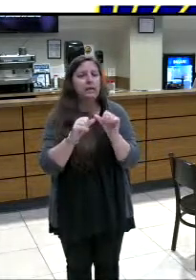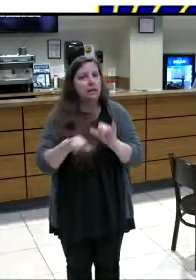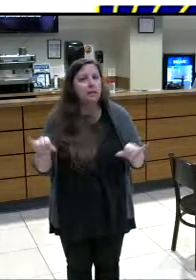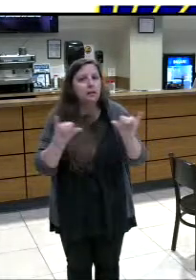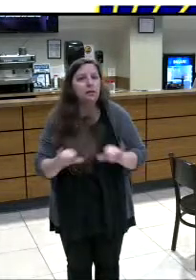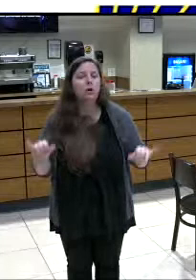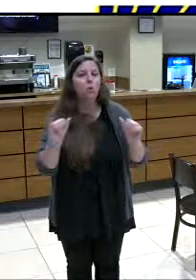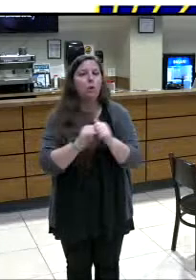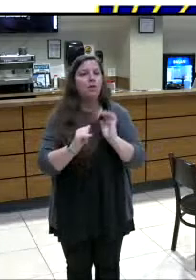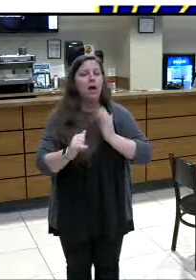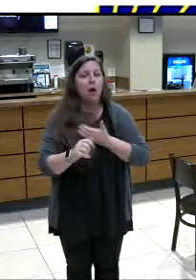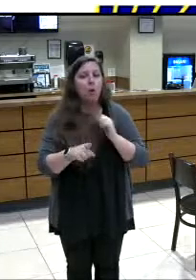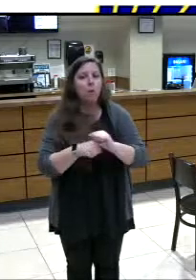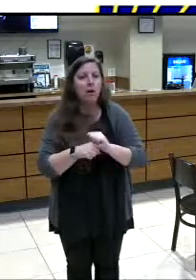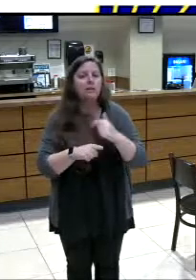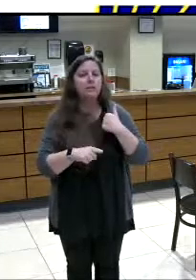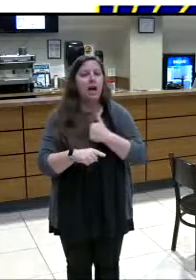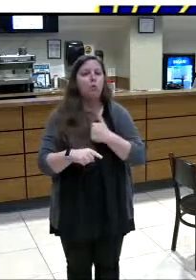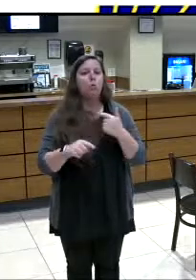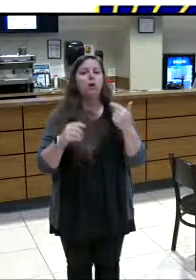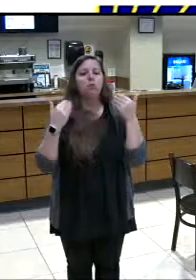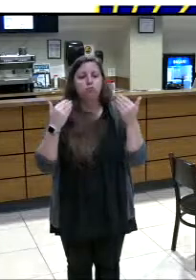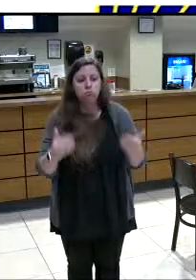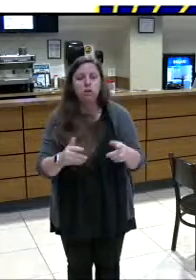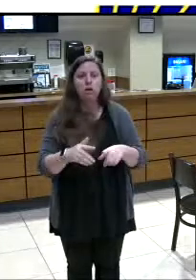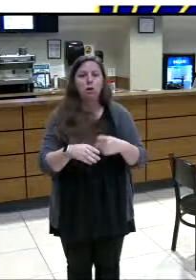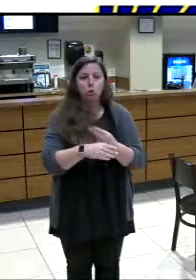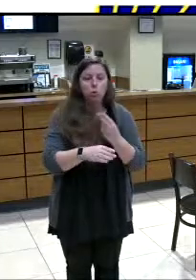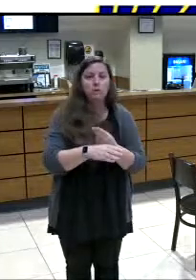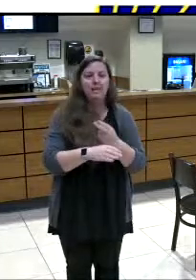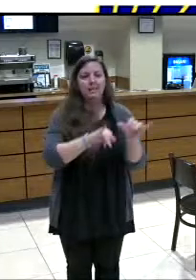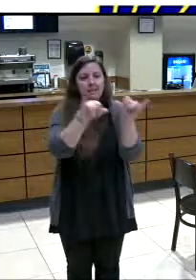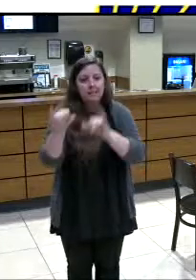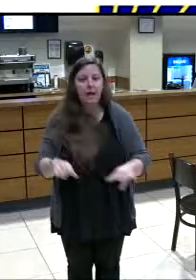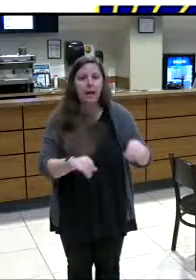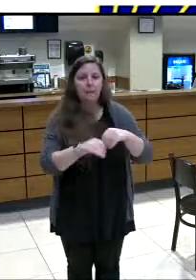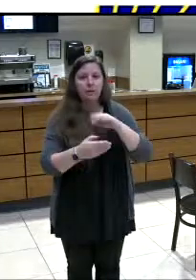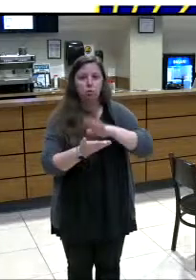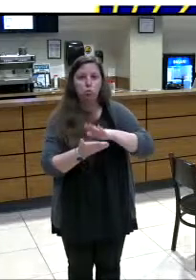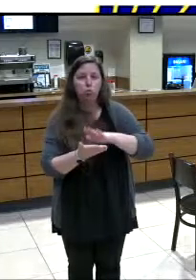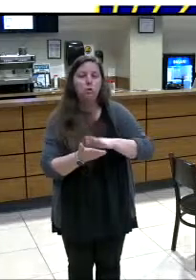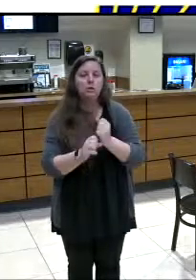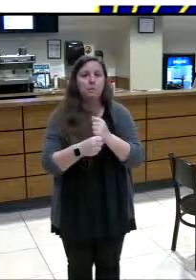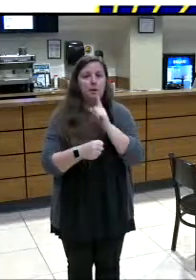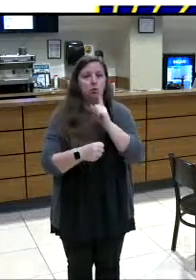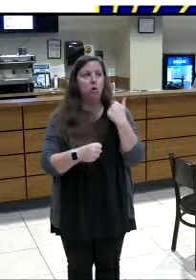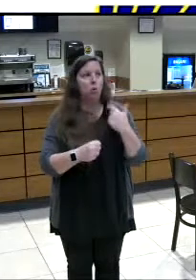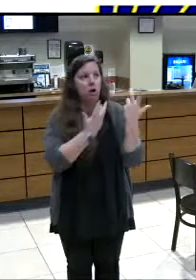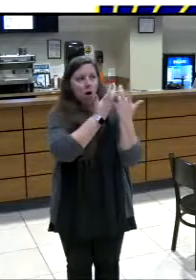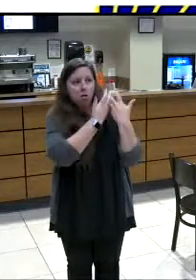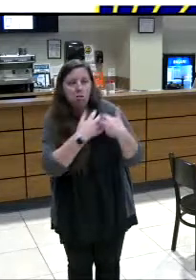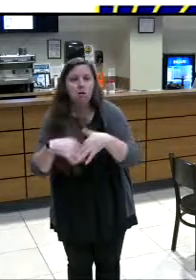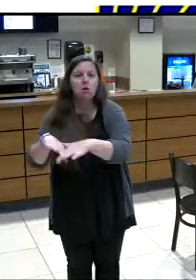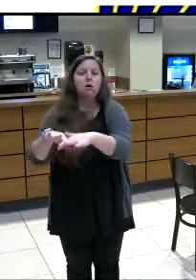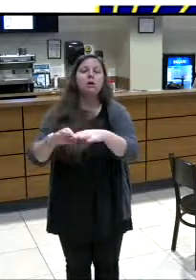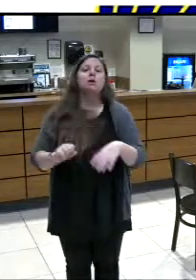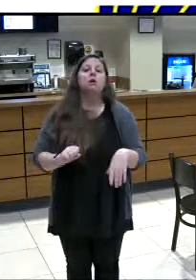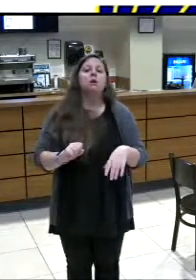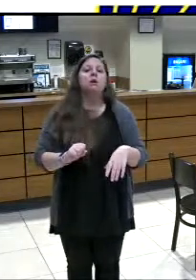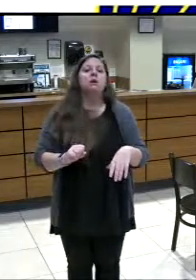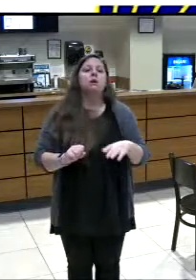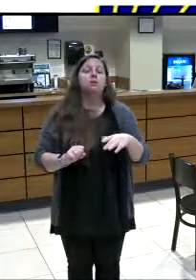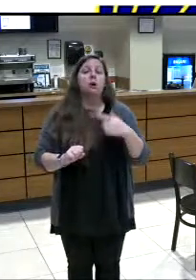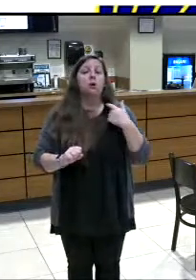same practices in the schools across the district so that we are all on one accord. And so for the purpose of the work that we are doing, we're going to use